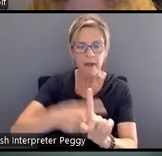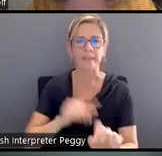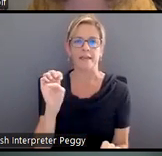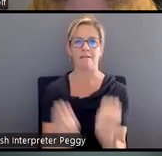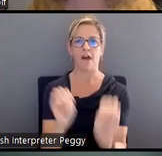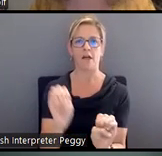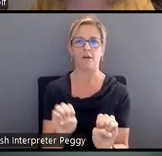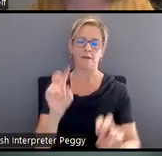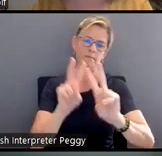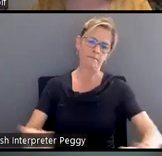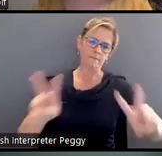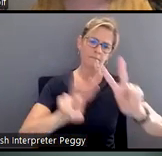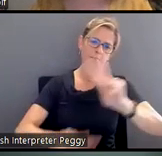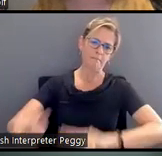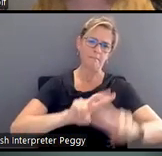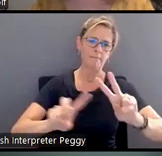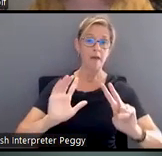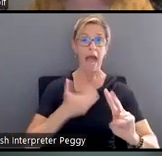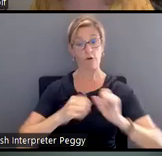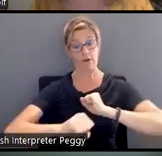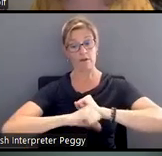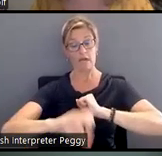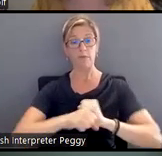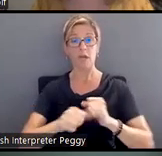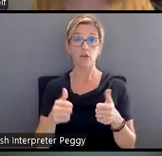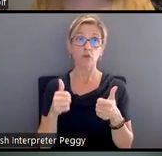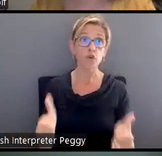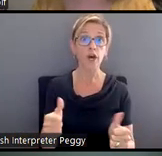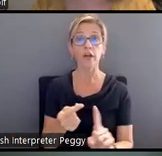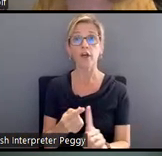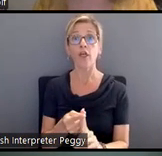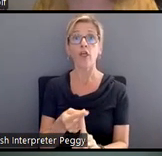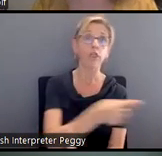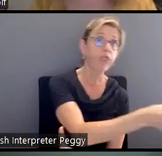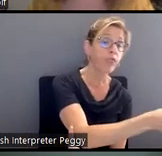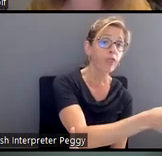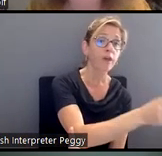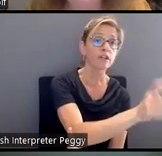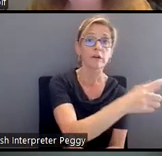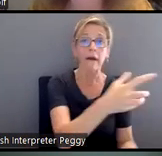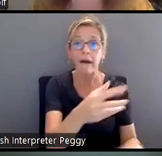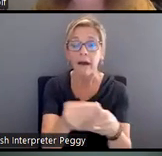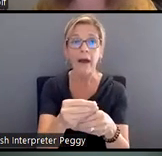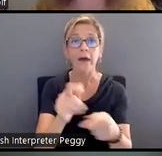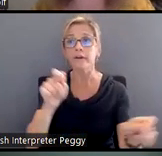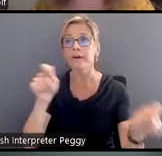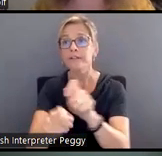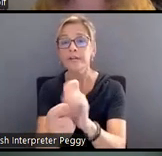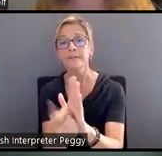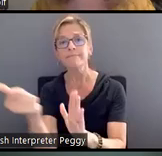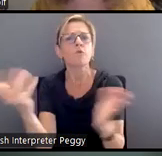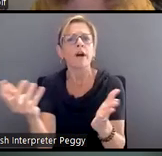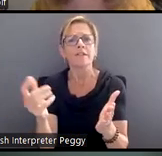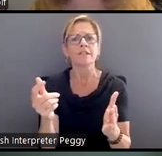be assessing, how is our campaign working? Do we need to switch our strategy? Do we need to change things a little bit depending on what's happening in